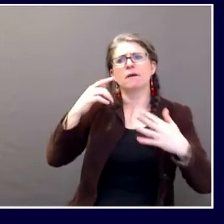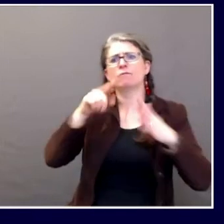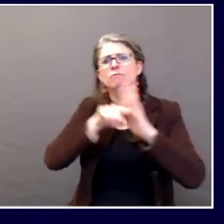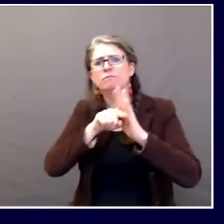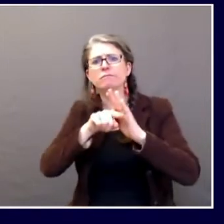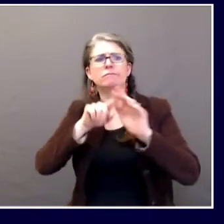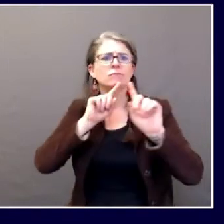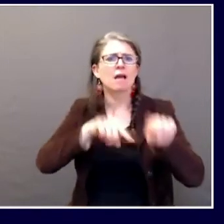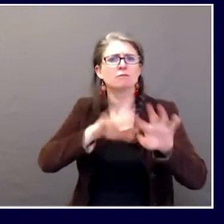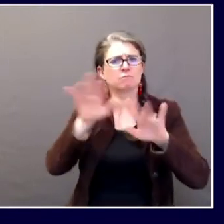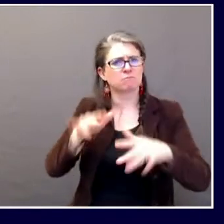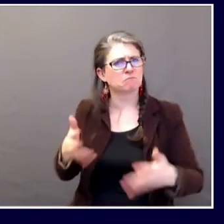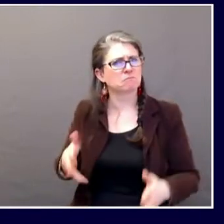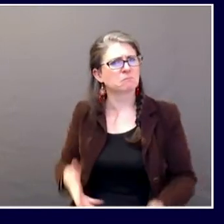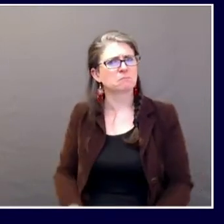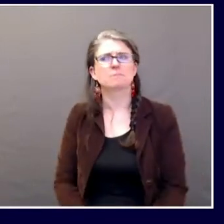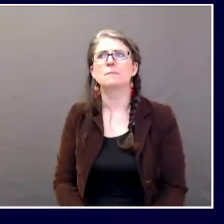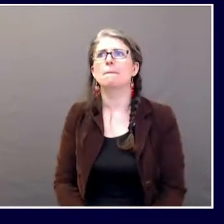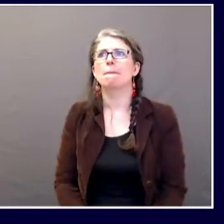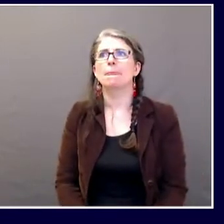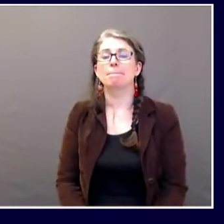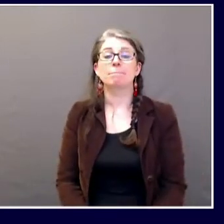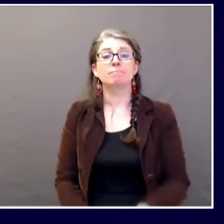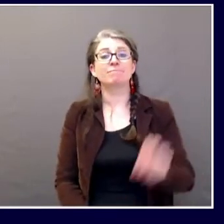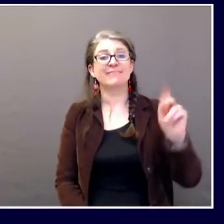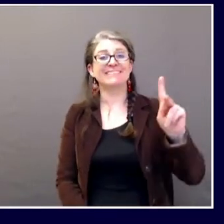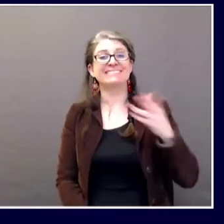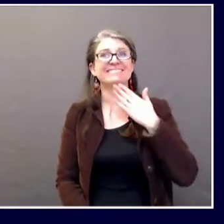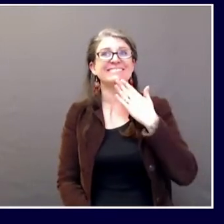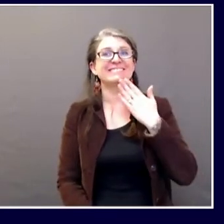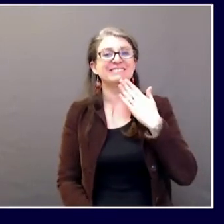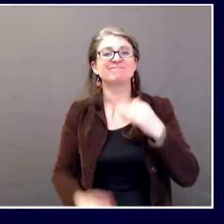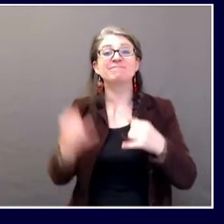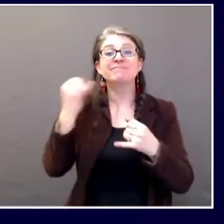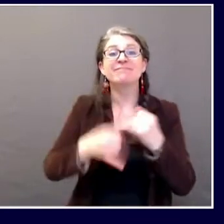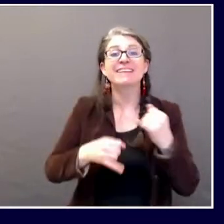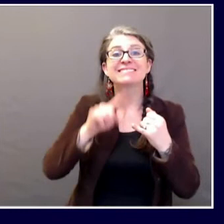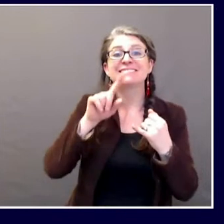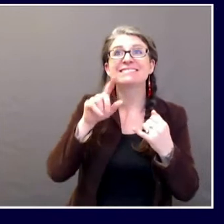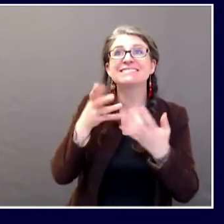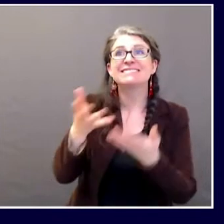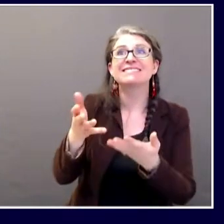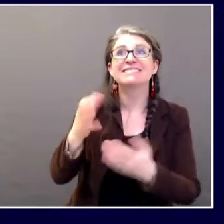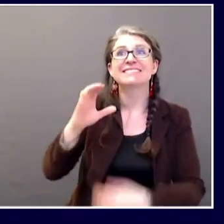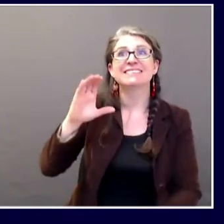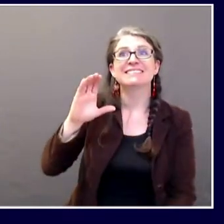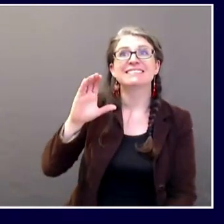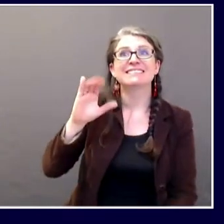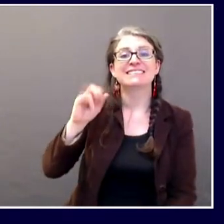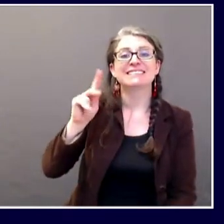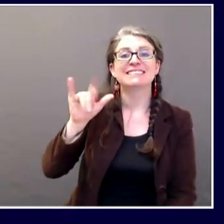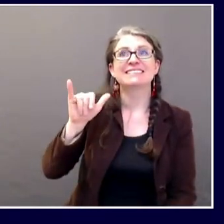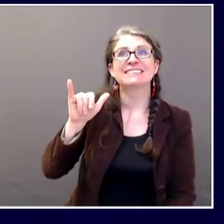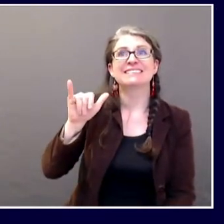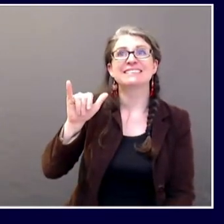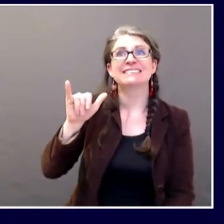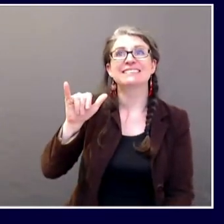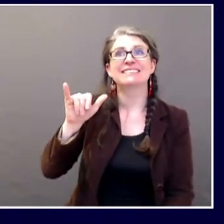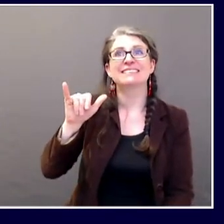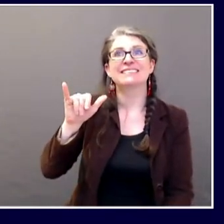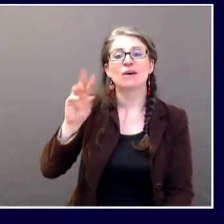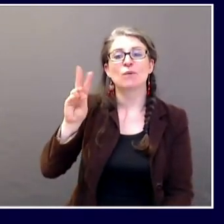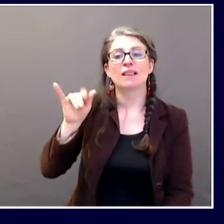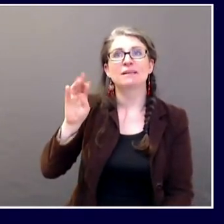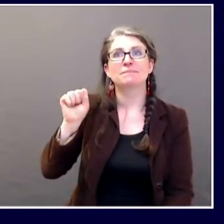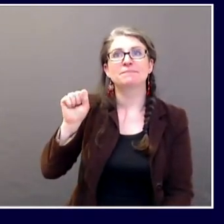Ann. And the last question for the afternoon goes to Cindy Williams from News Center. Hi, Dr. Shah. Thank you so much for